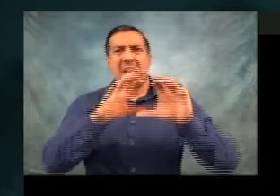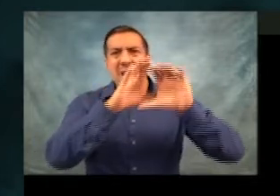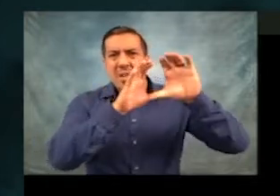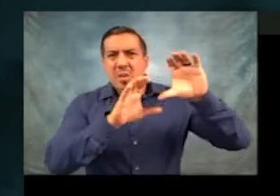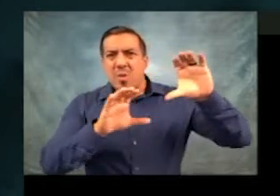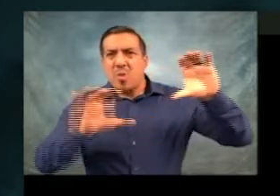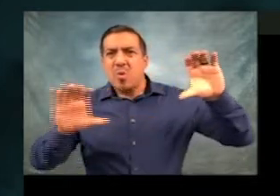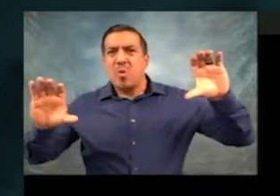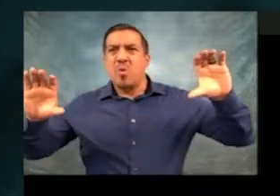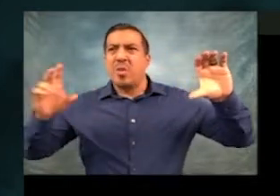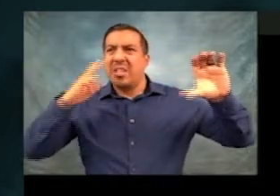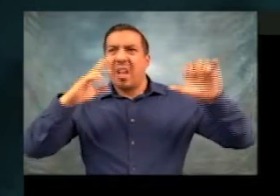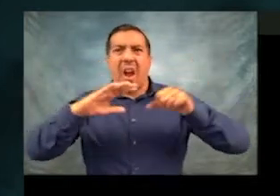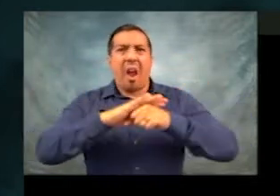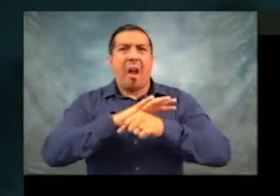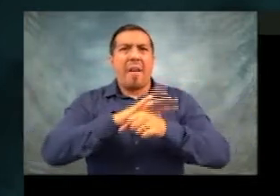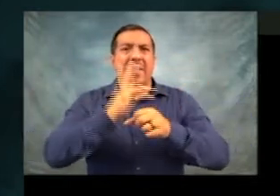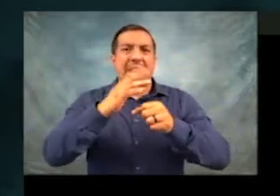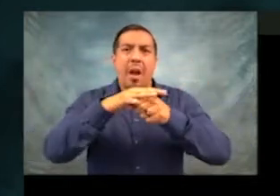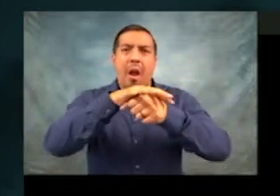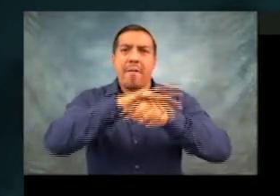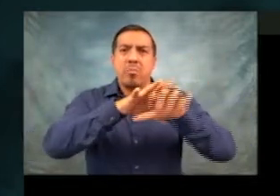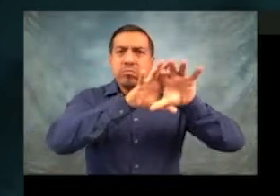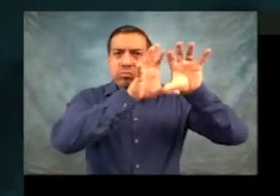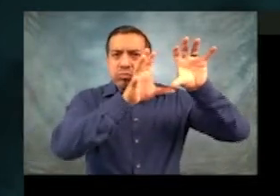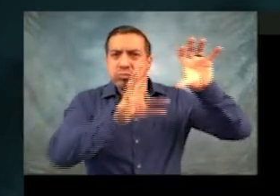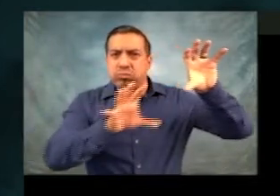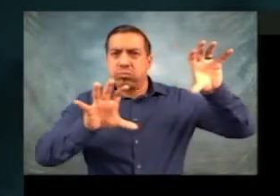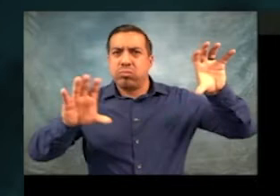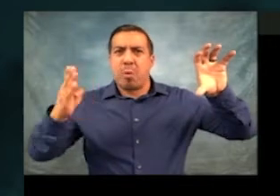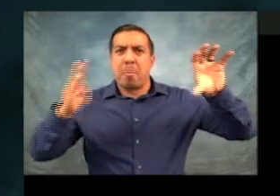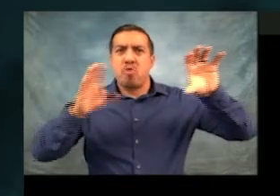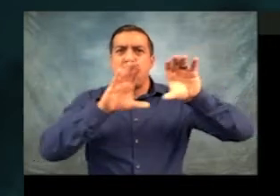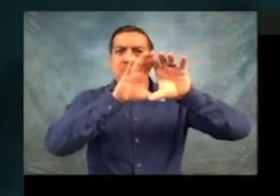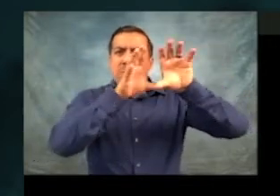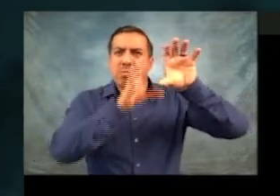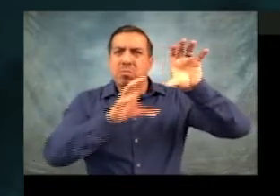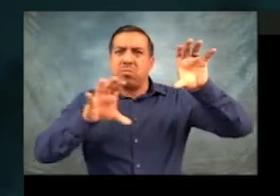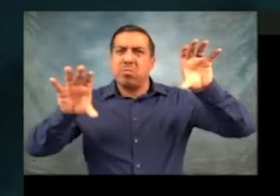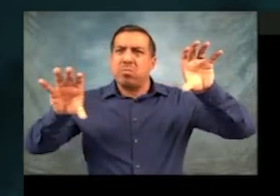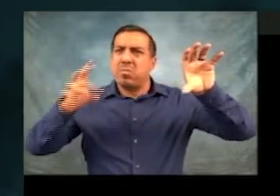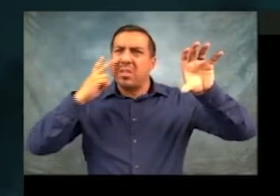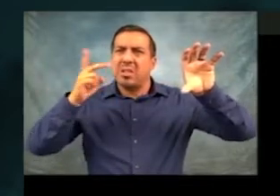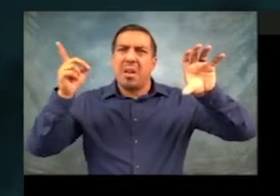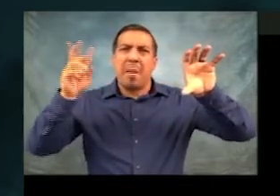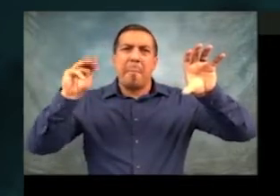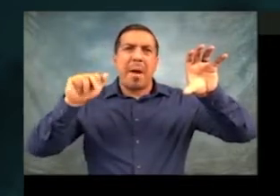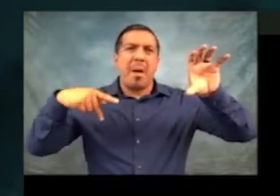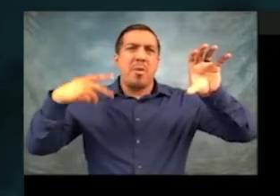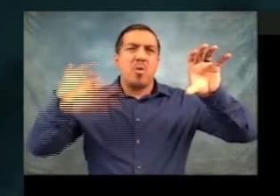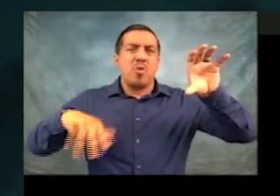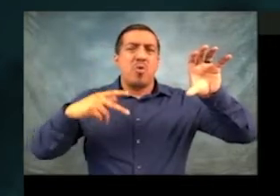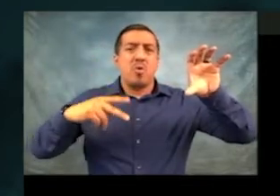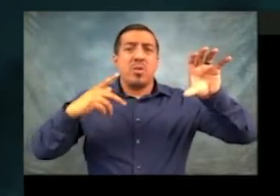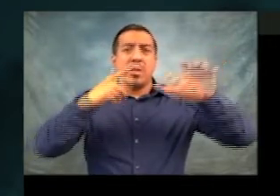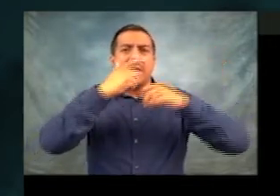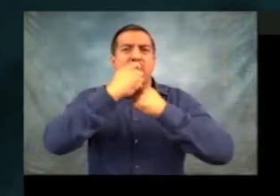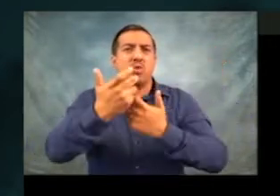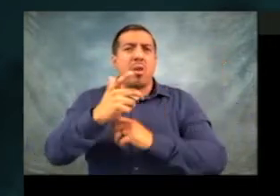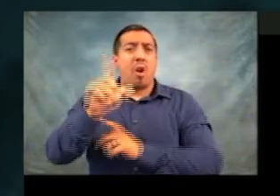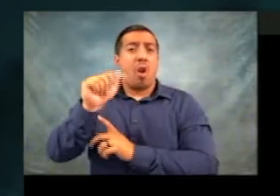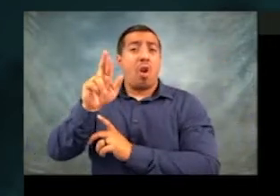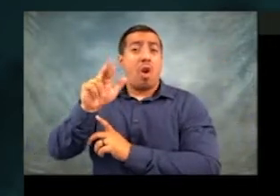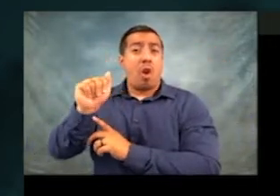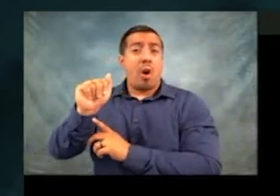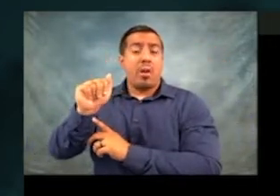that flood footprint covers. And what was really interesting about Laura is it occurred within